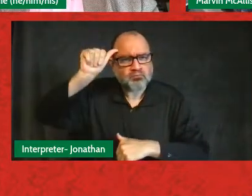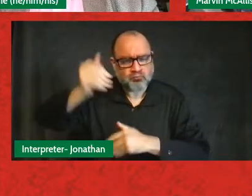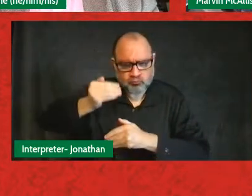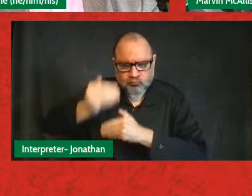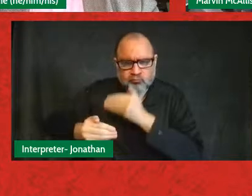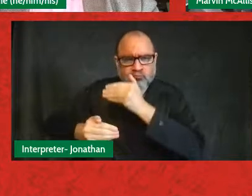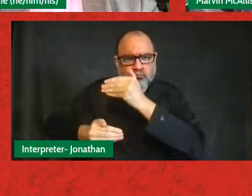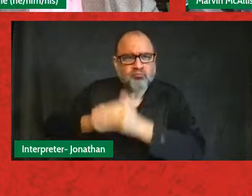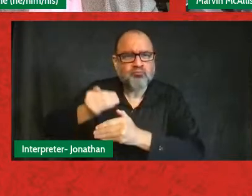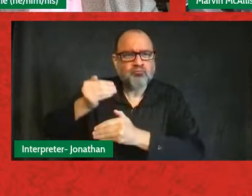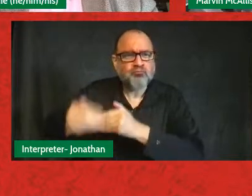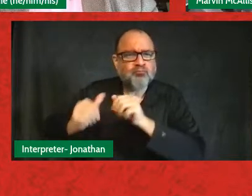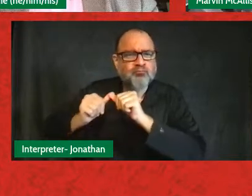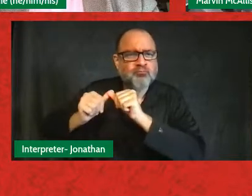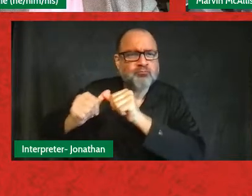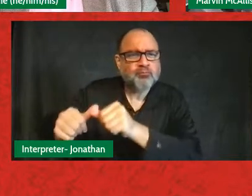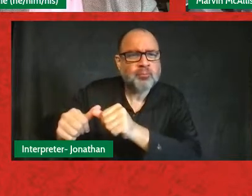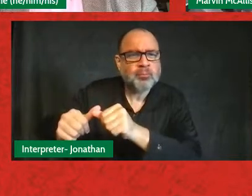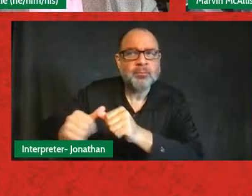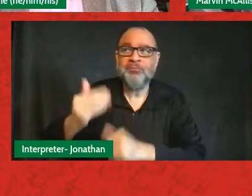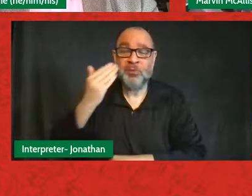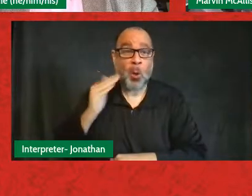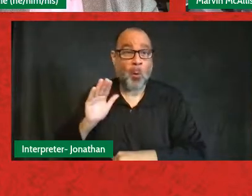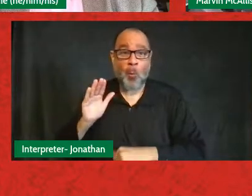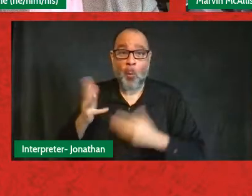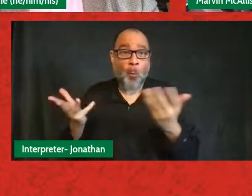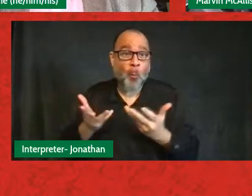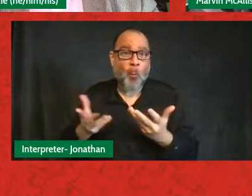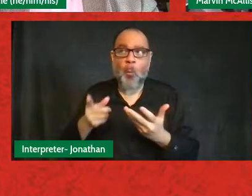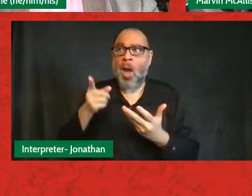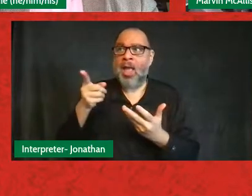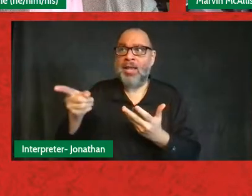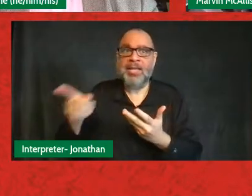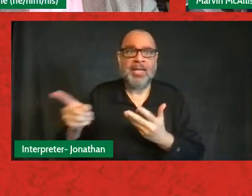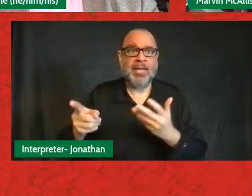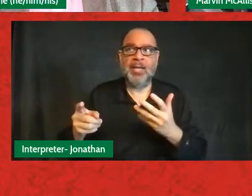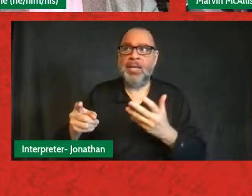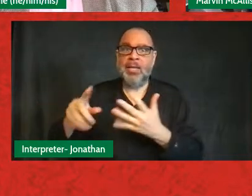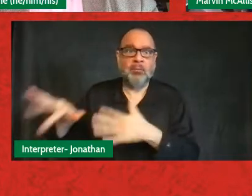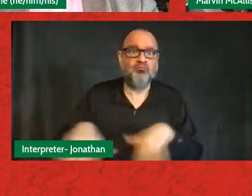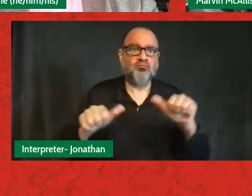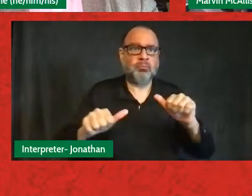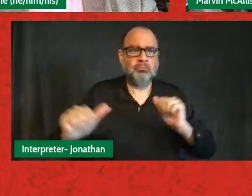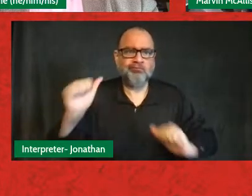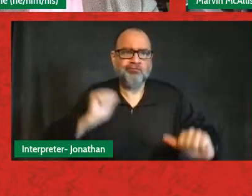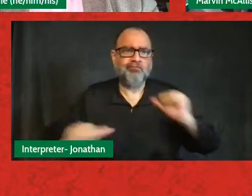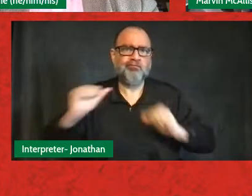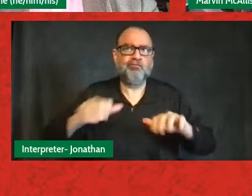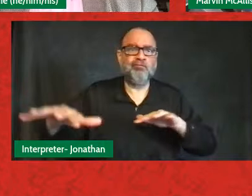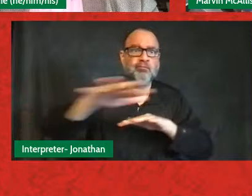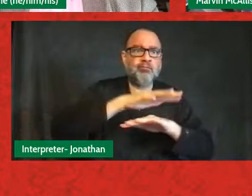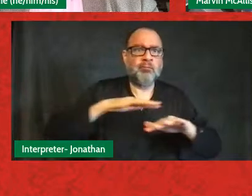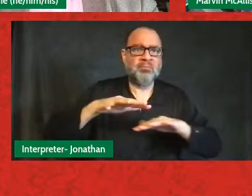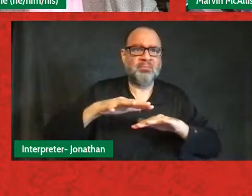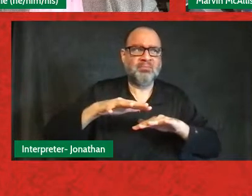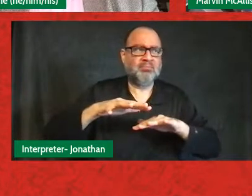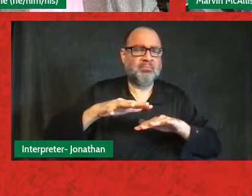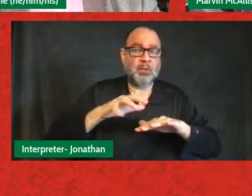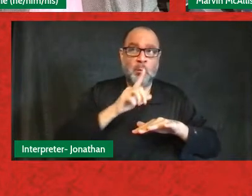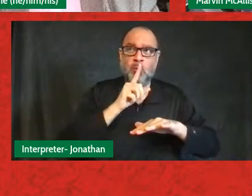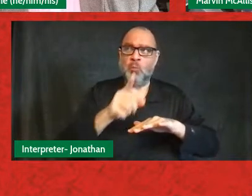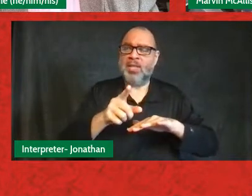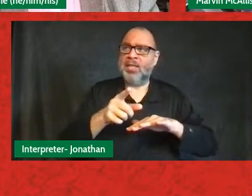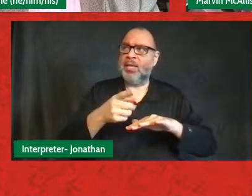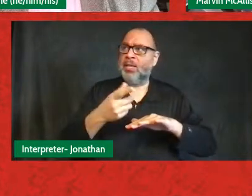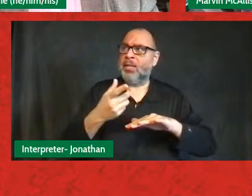the kind of complexity of the work that he was producing and making during that time, in opposition, not really in opposition,